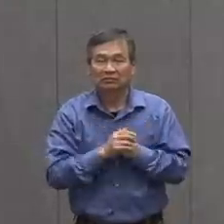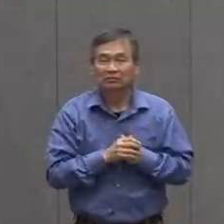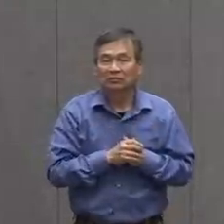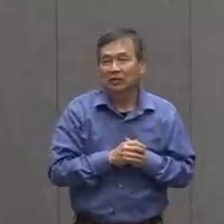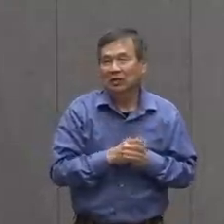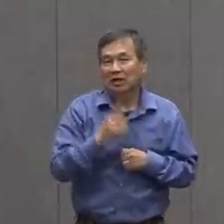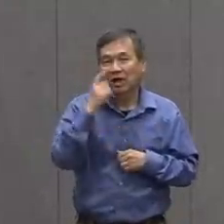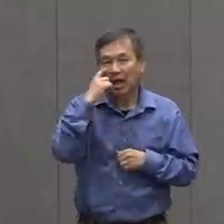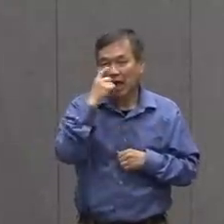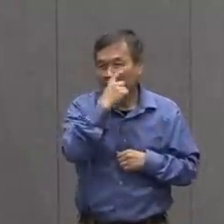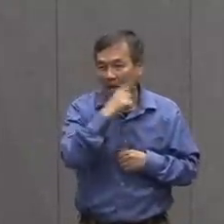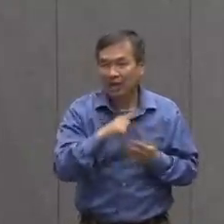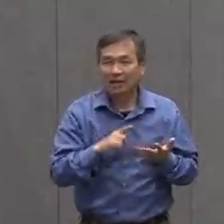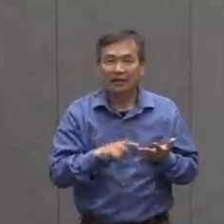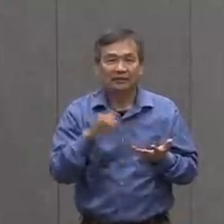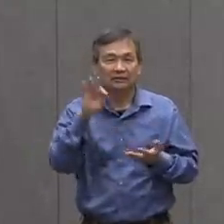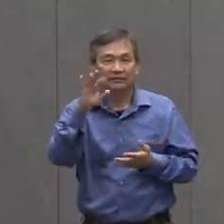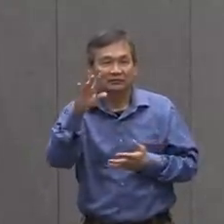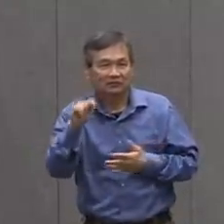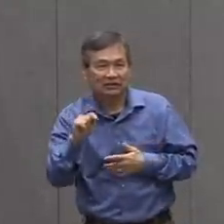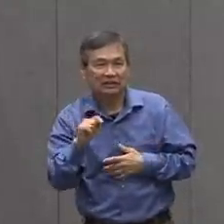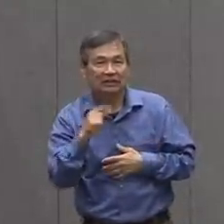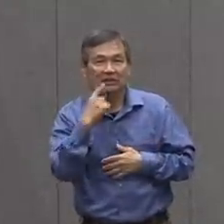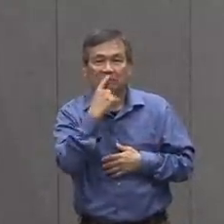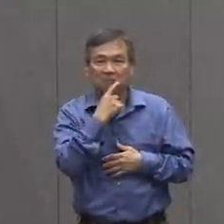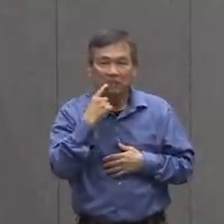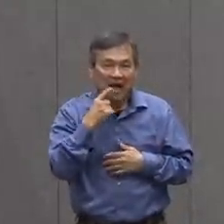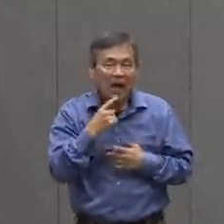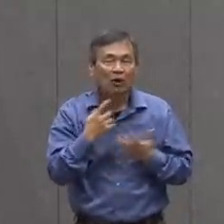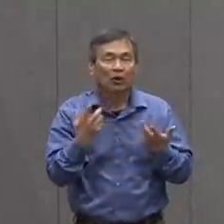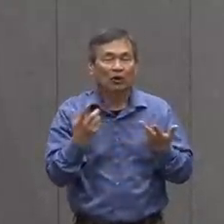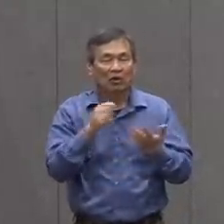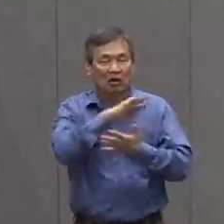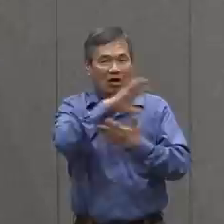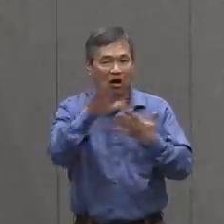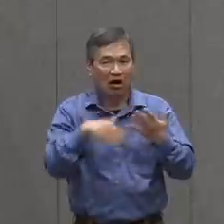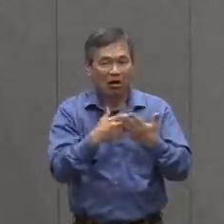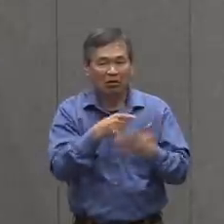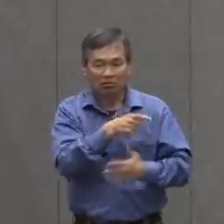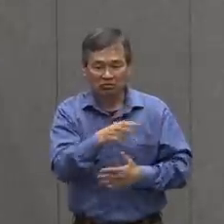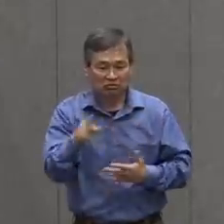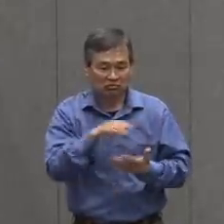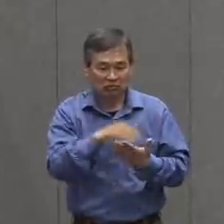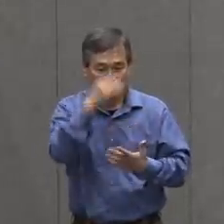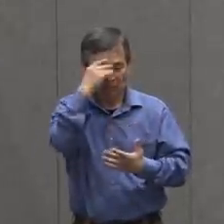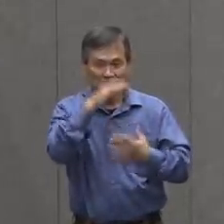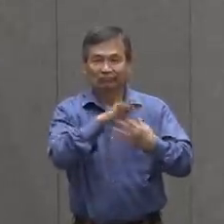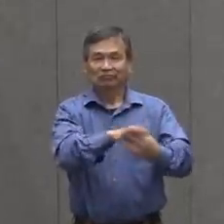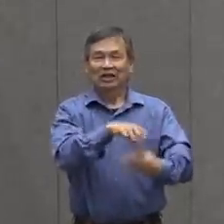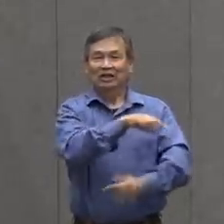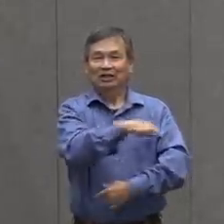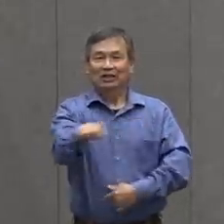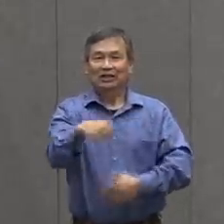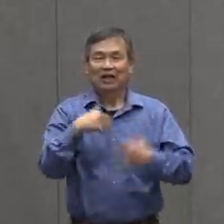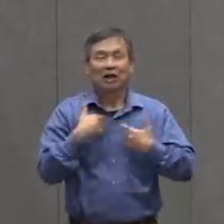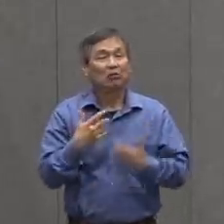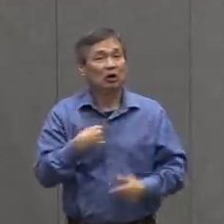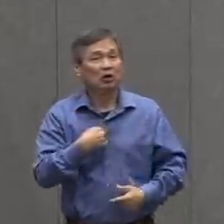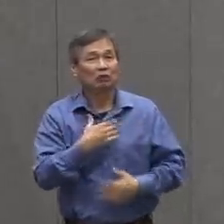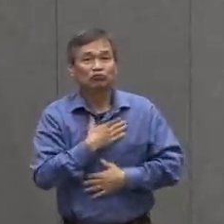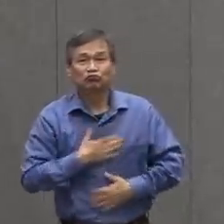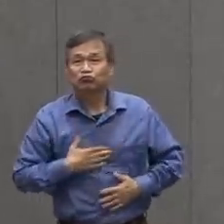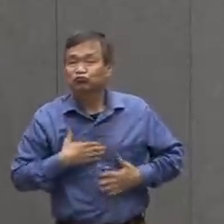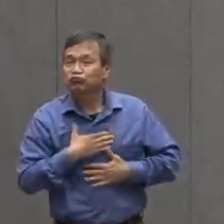the eyes, the feet, and the mouths. I like learning about different animals that are all around